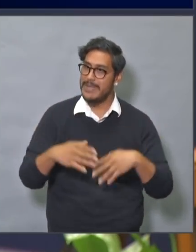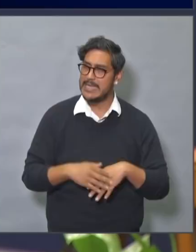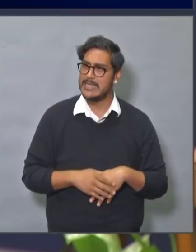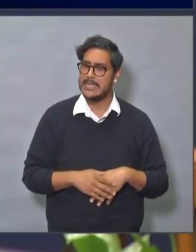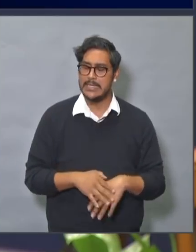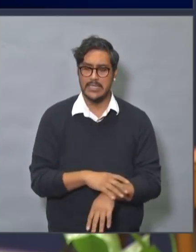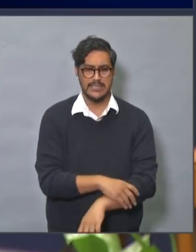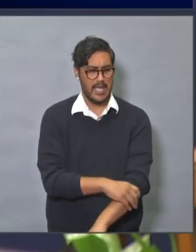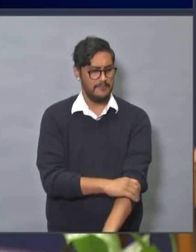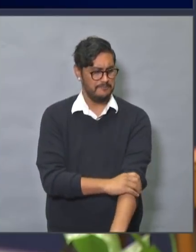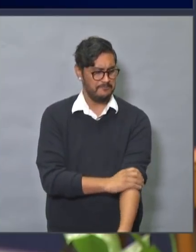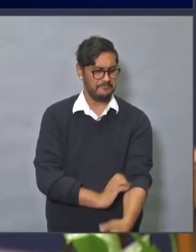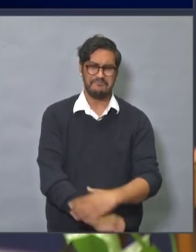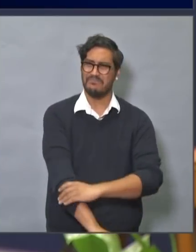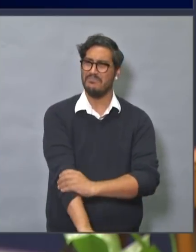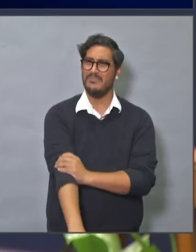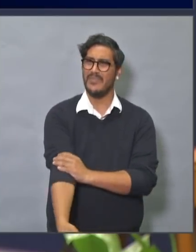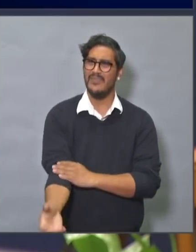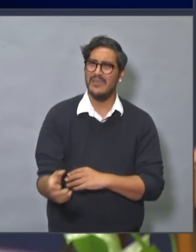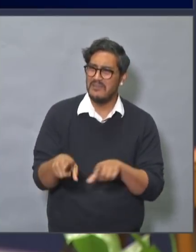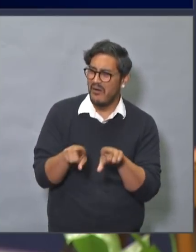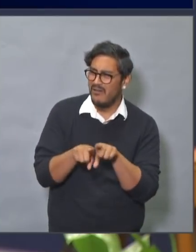just want to squeeze in just this